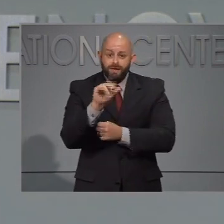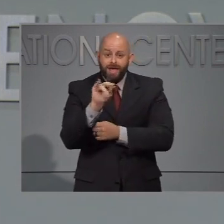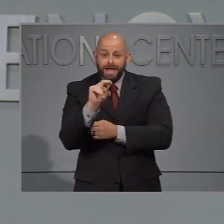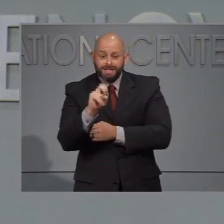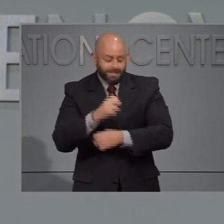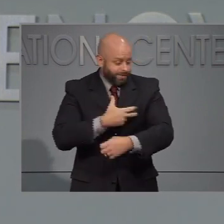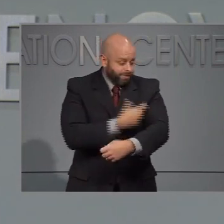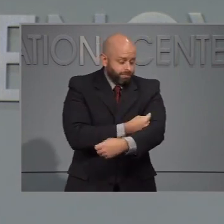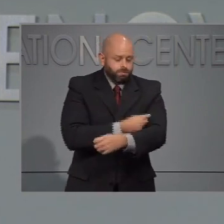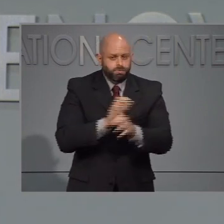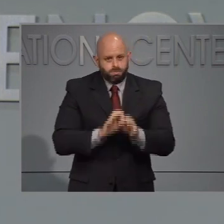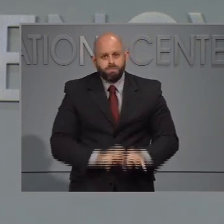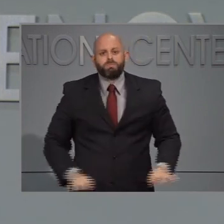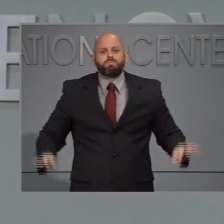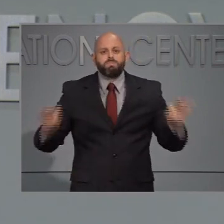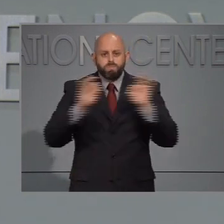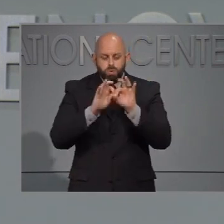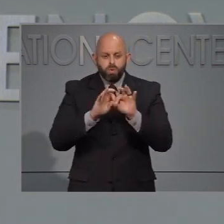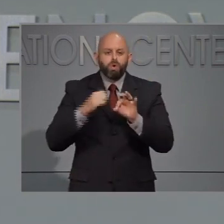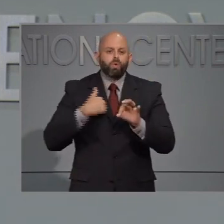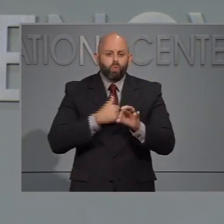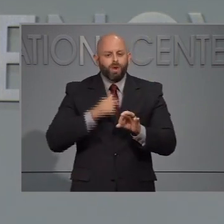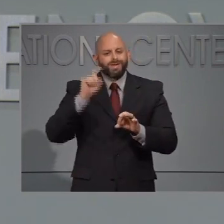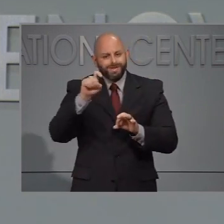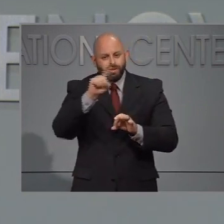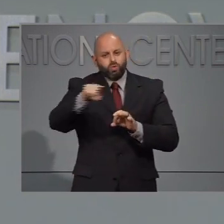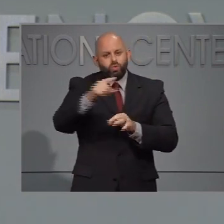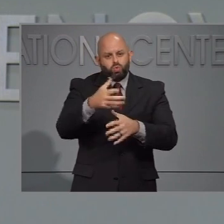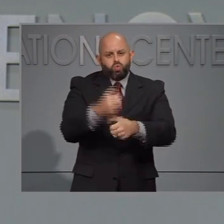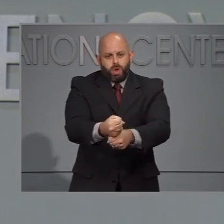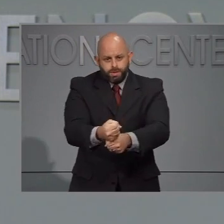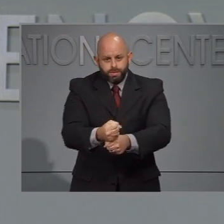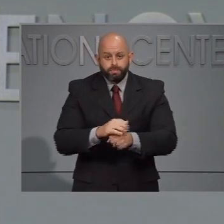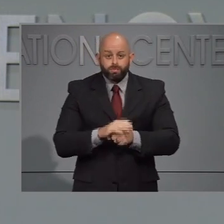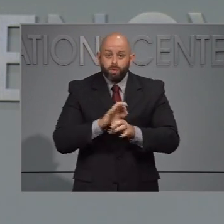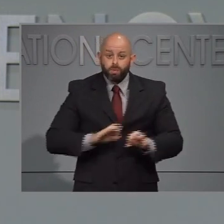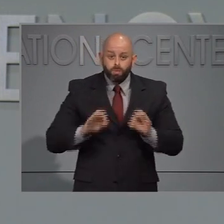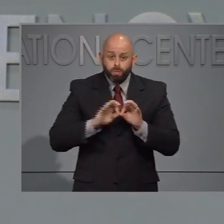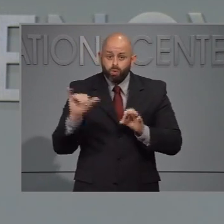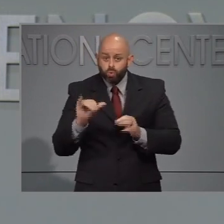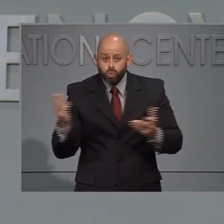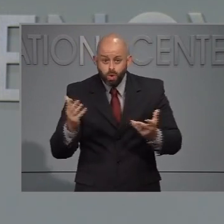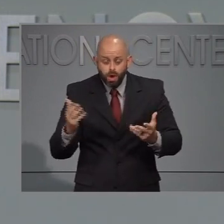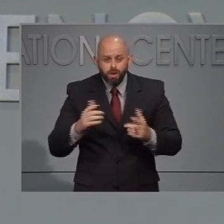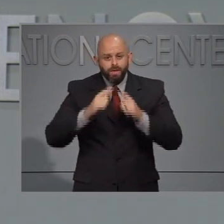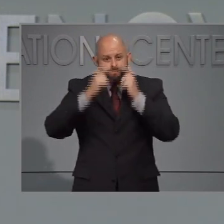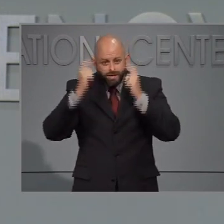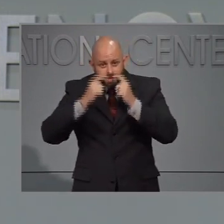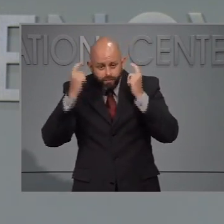response to this effort is important, whether it's wearing a face covering or getting a vaccine. Thanks.